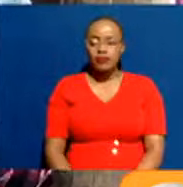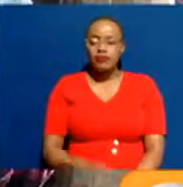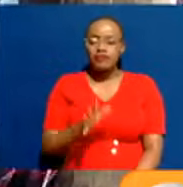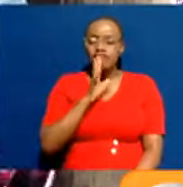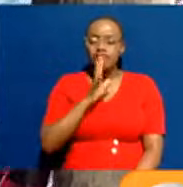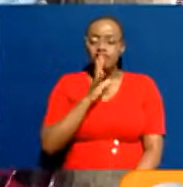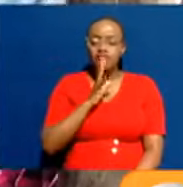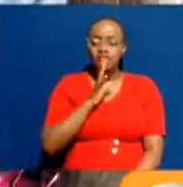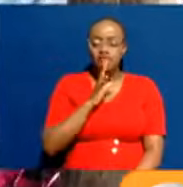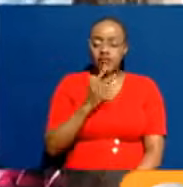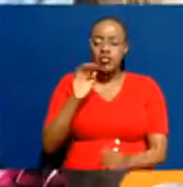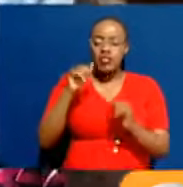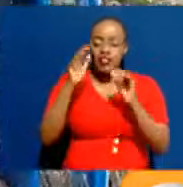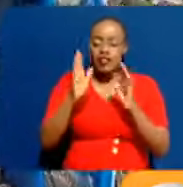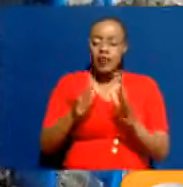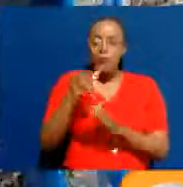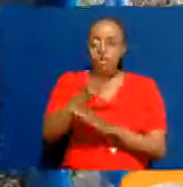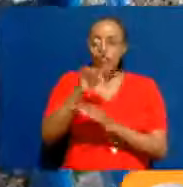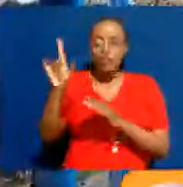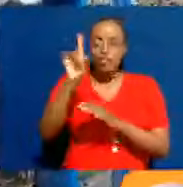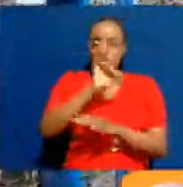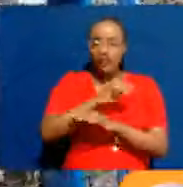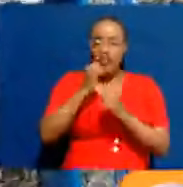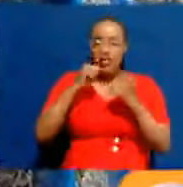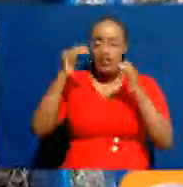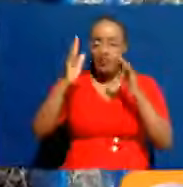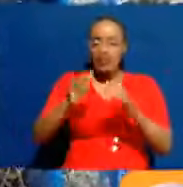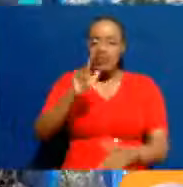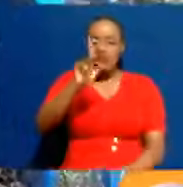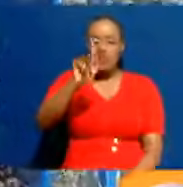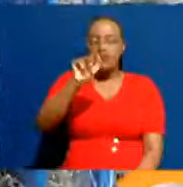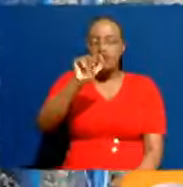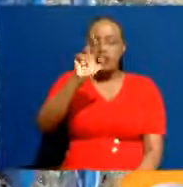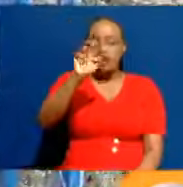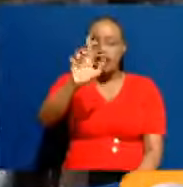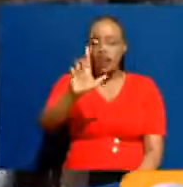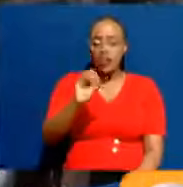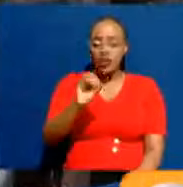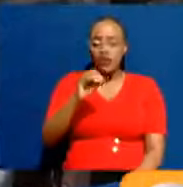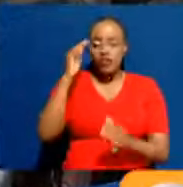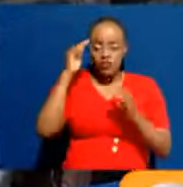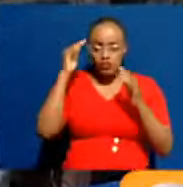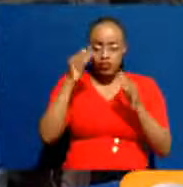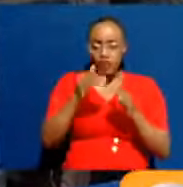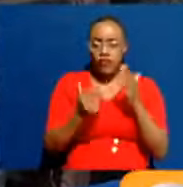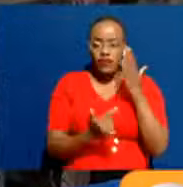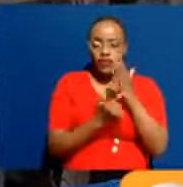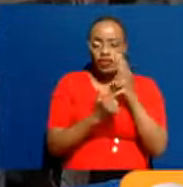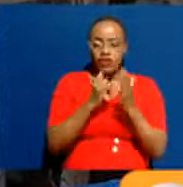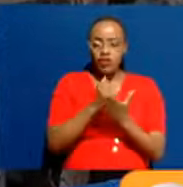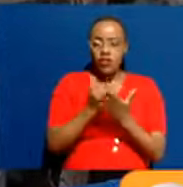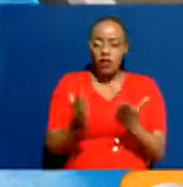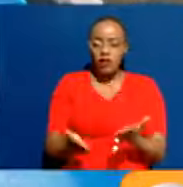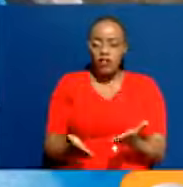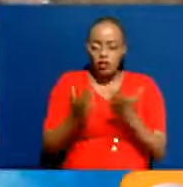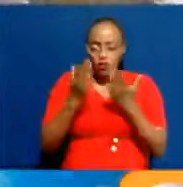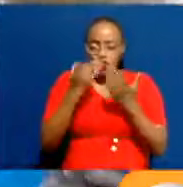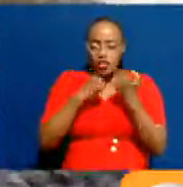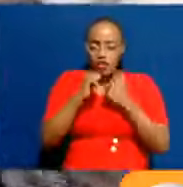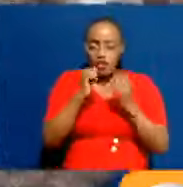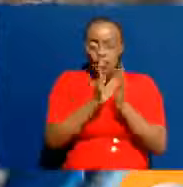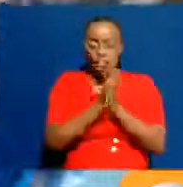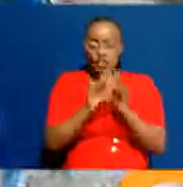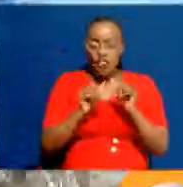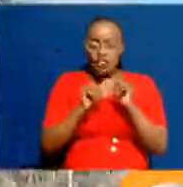Speaking during a farmer's field day, officials from Kalro are banking on the technology to help increase productivity and